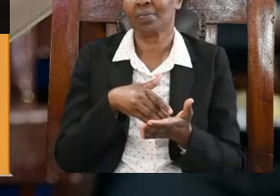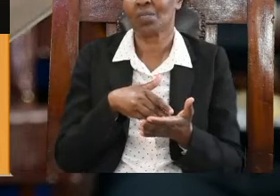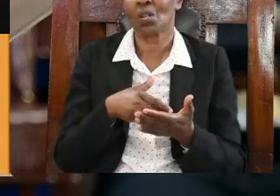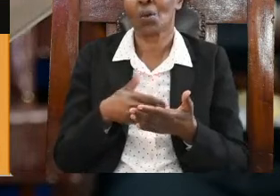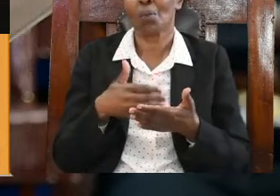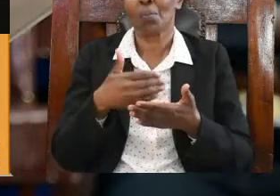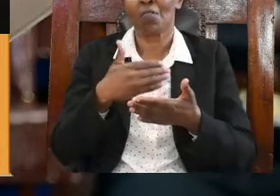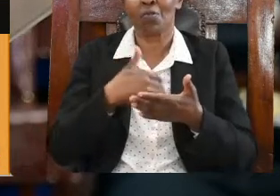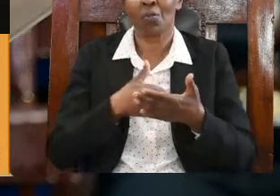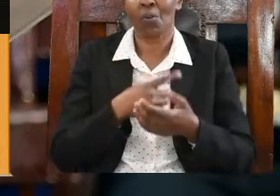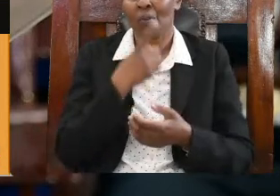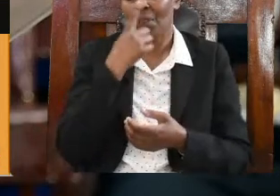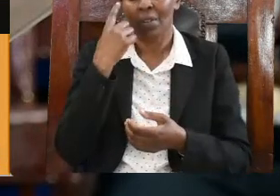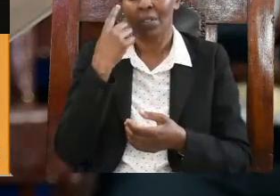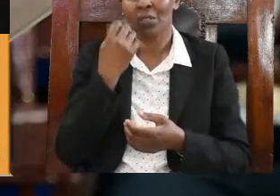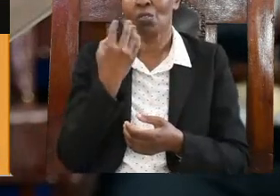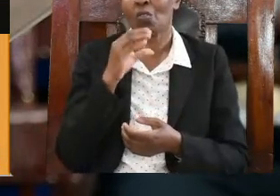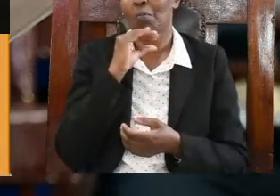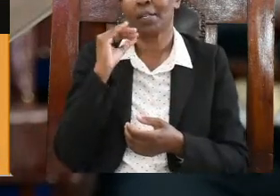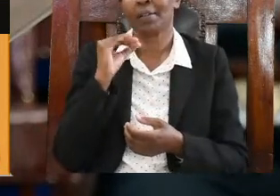before the eyes of men.